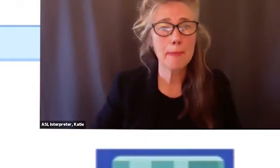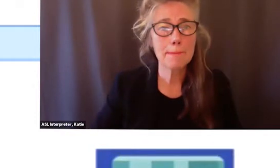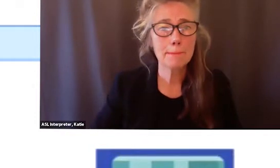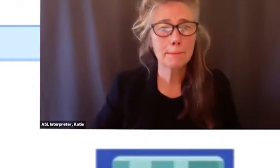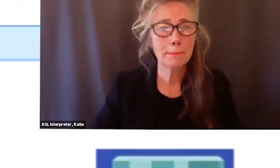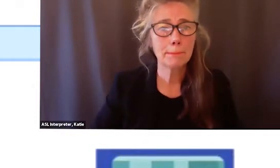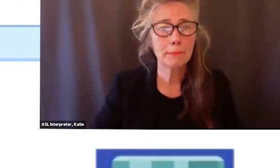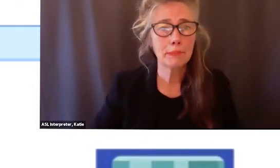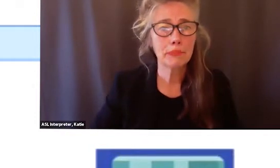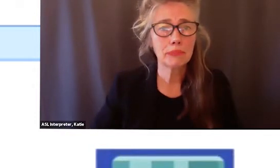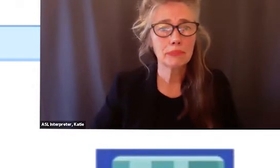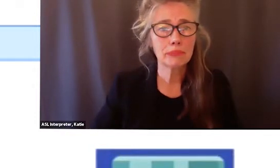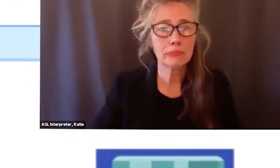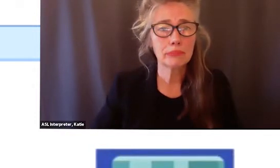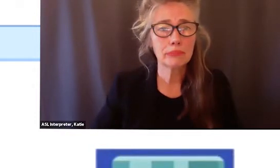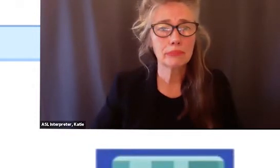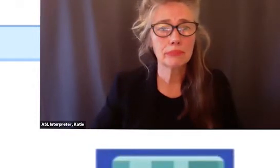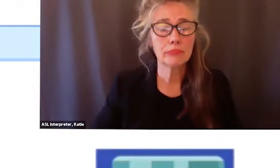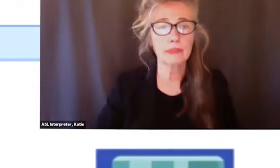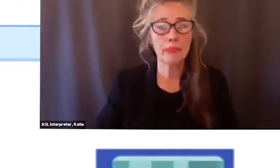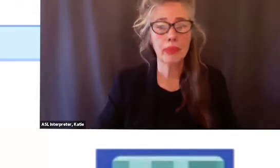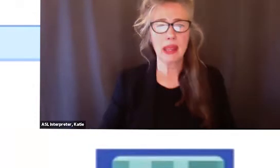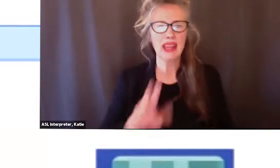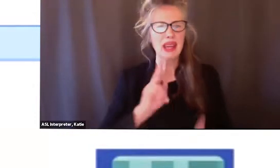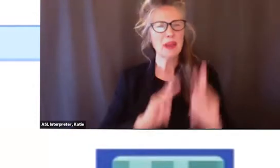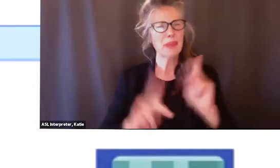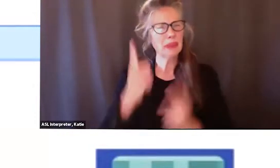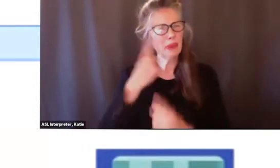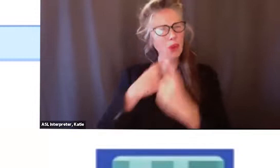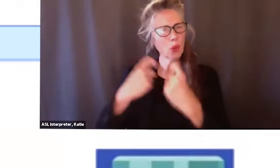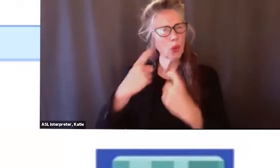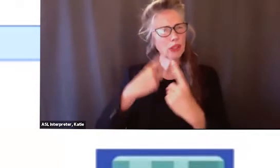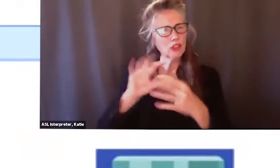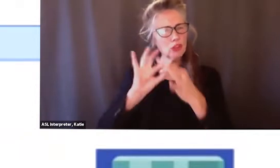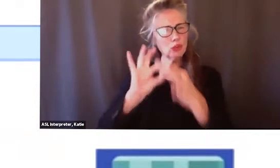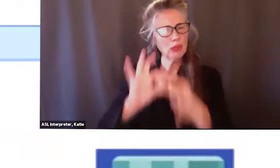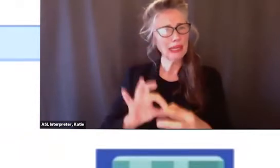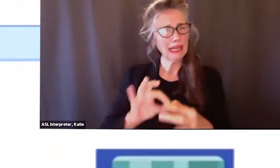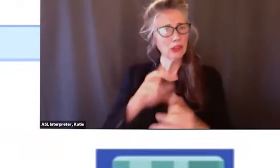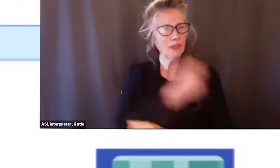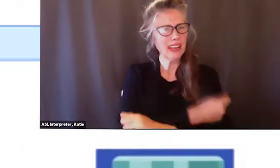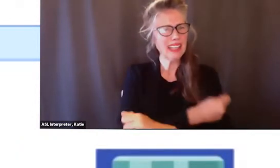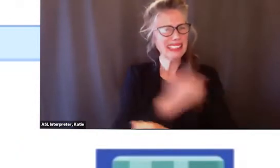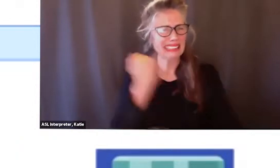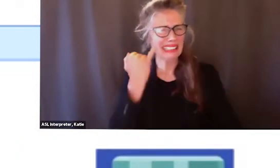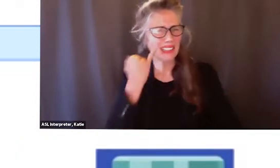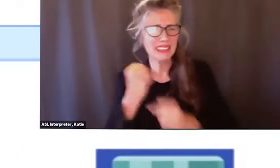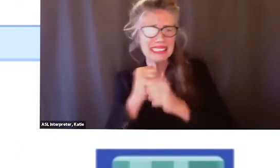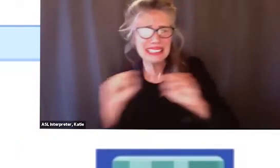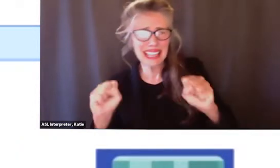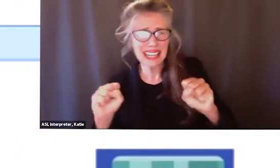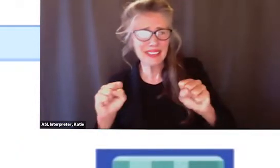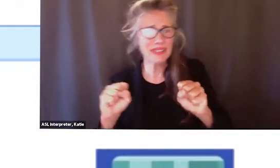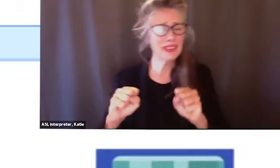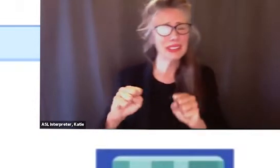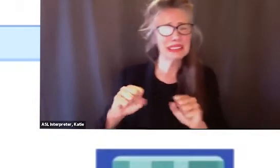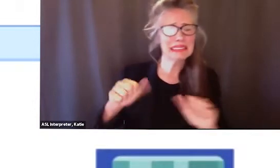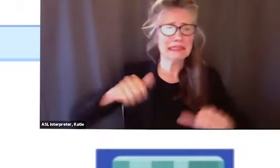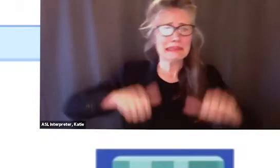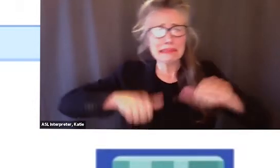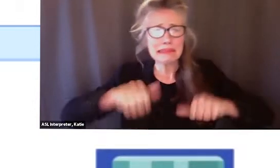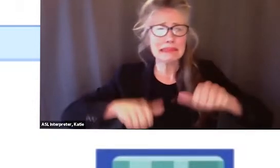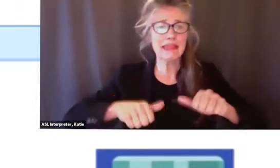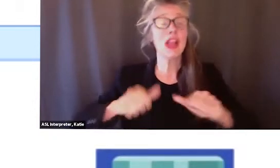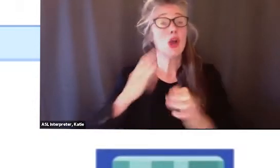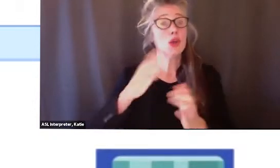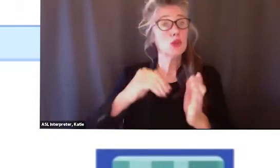There's been a lot of questions around vaccinations and whether or not they are safe. And I just want to share that according to the Center for Disease